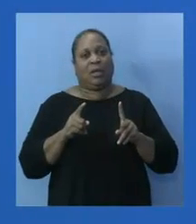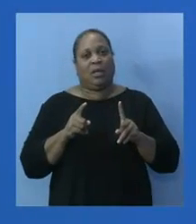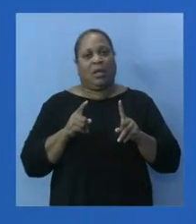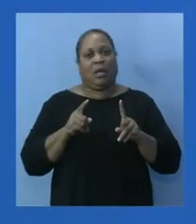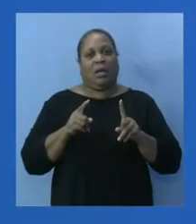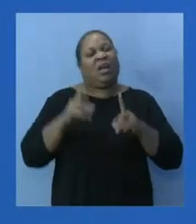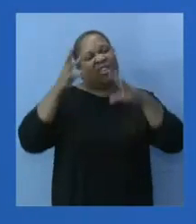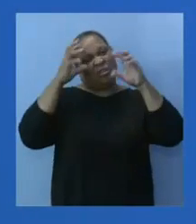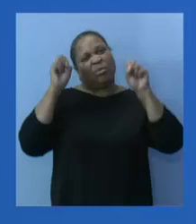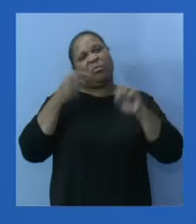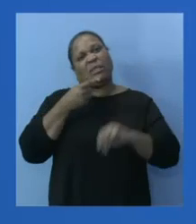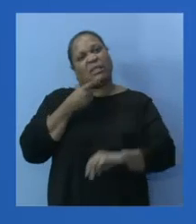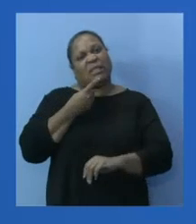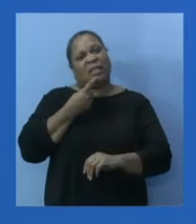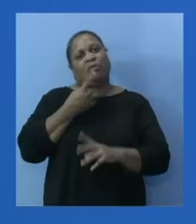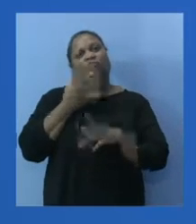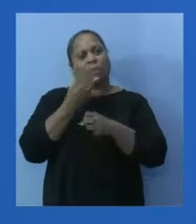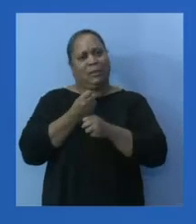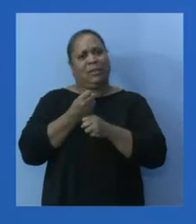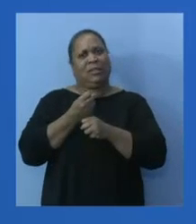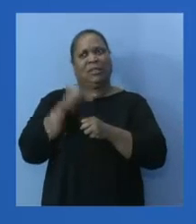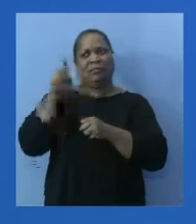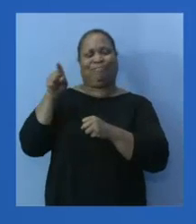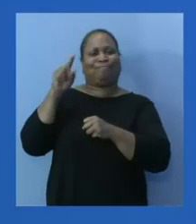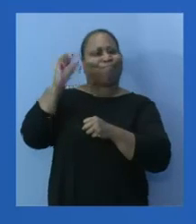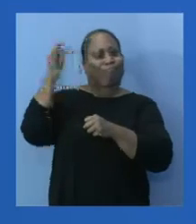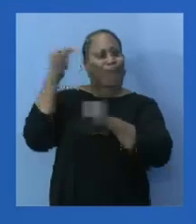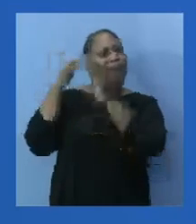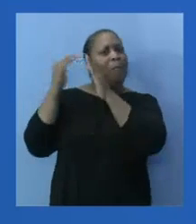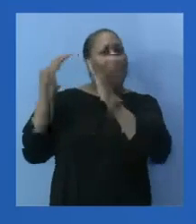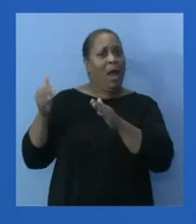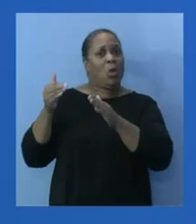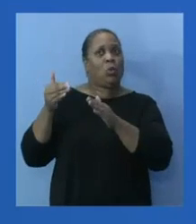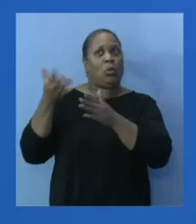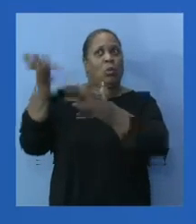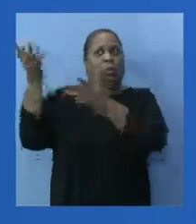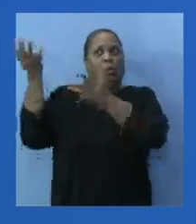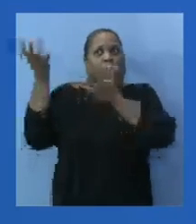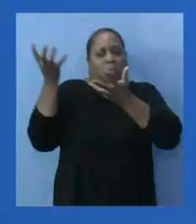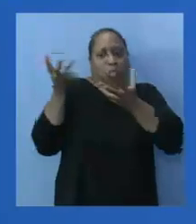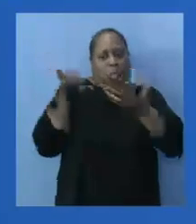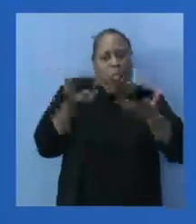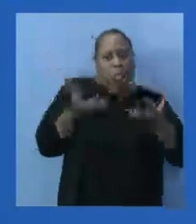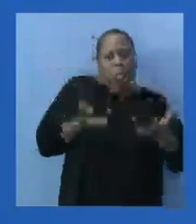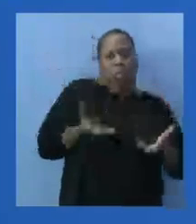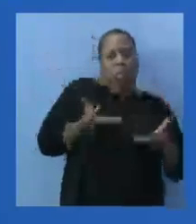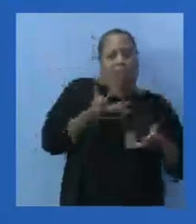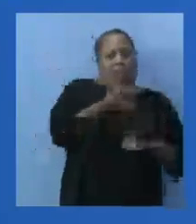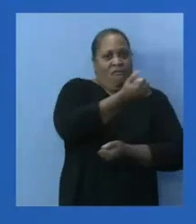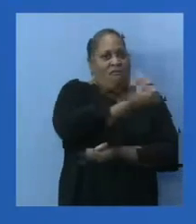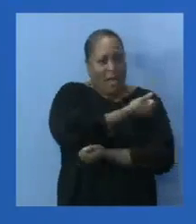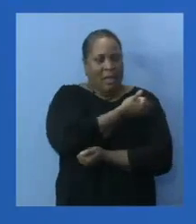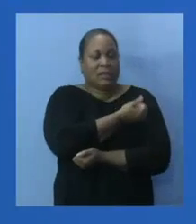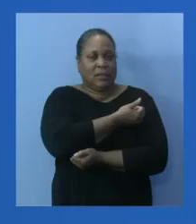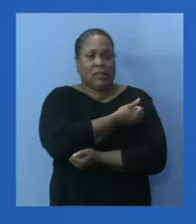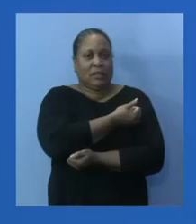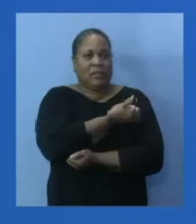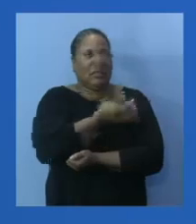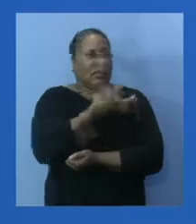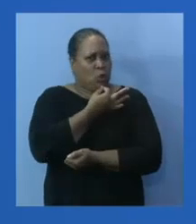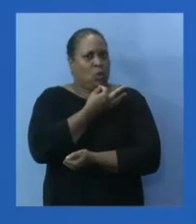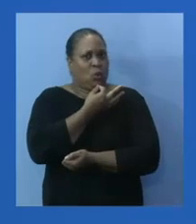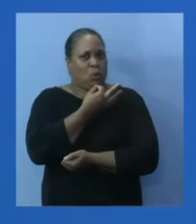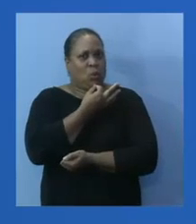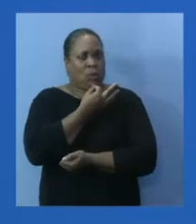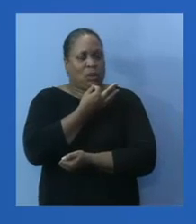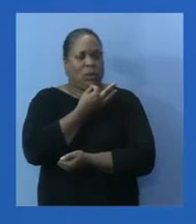indicated, have received word from Government House that we're expecting a very, very large supply, larger than what we got the first time, very, very soon. So we'll be